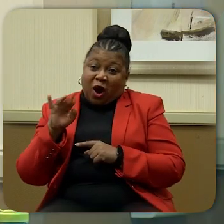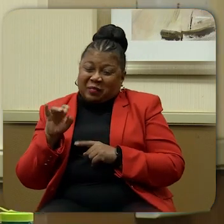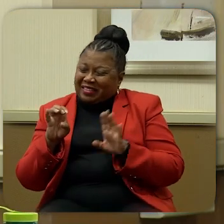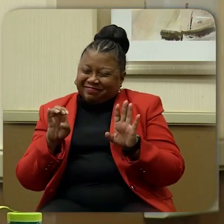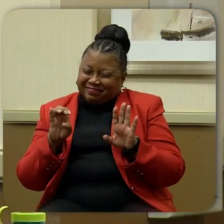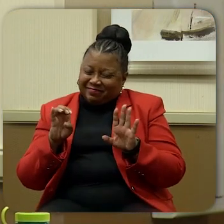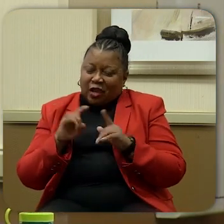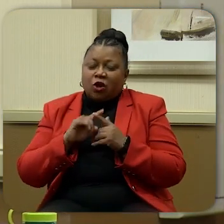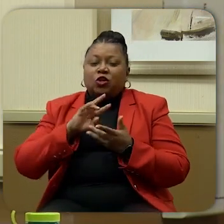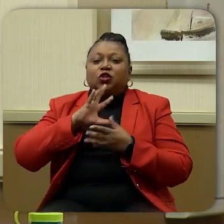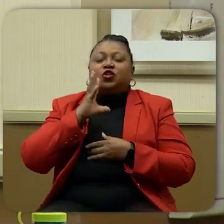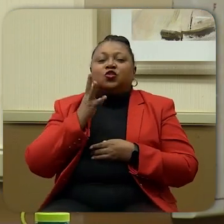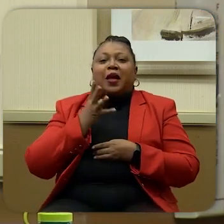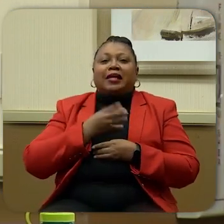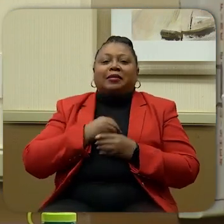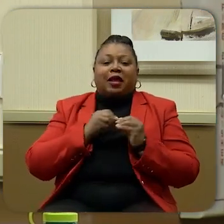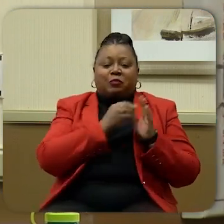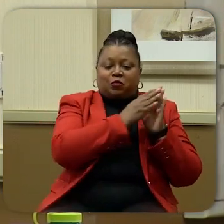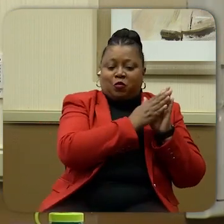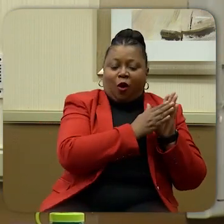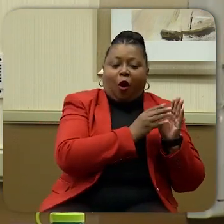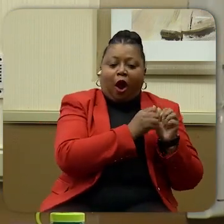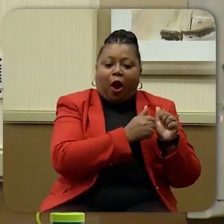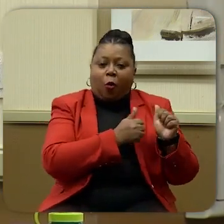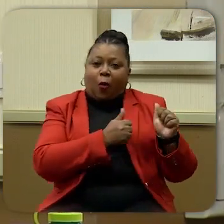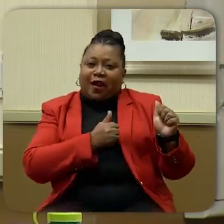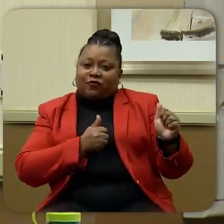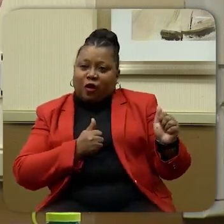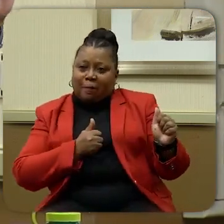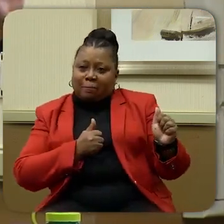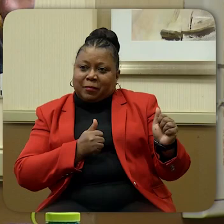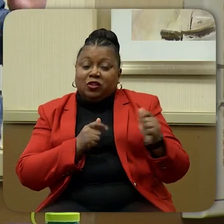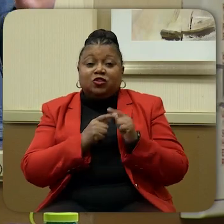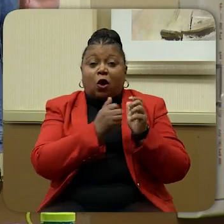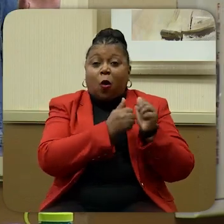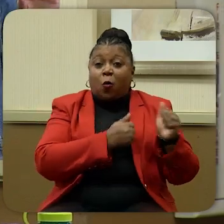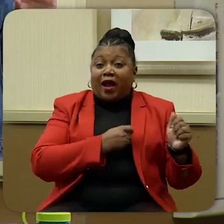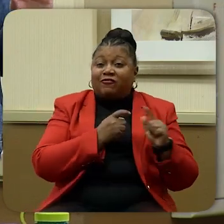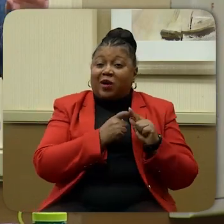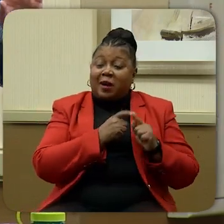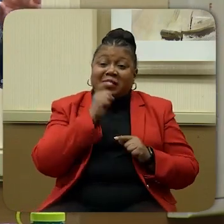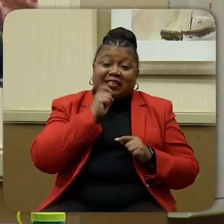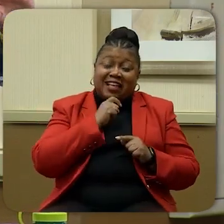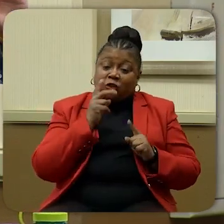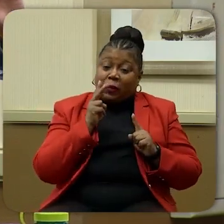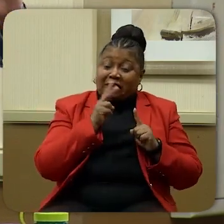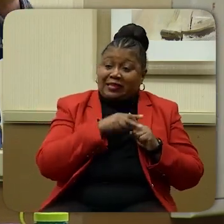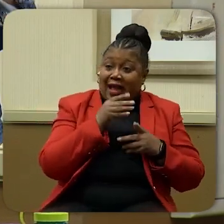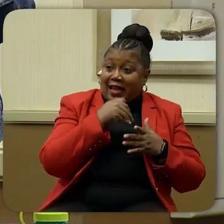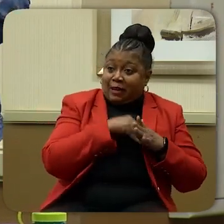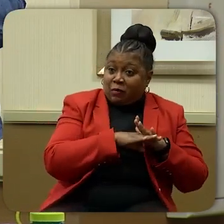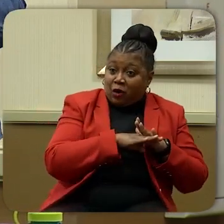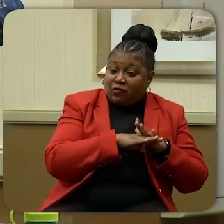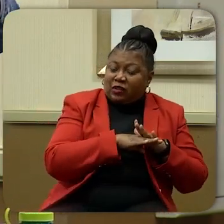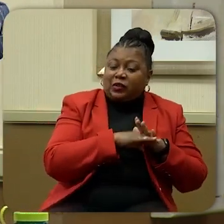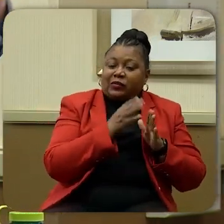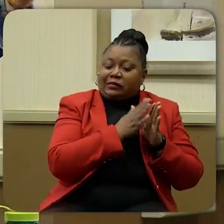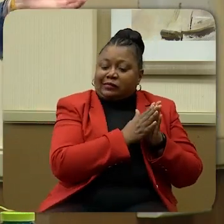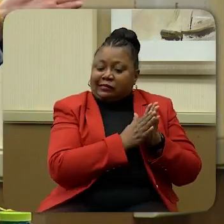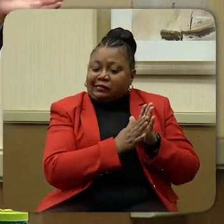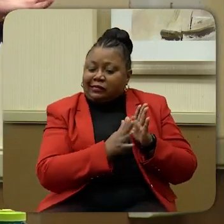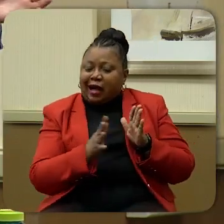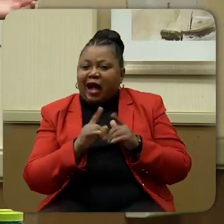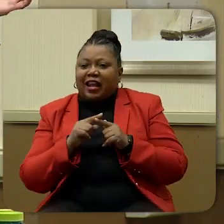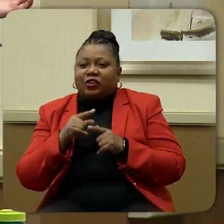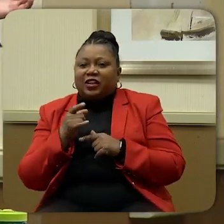but trans means moving across or away from. So away from the sex you were assigned at birth to somewhere else